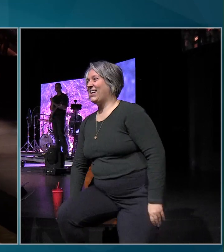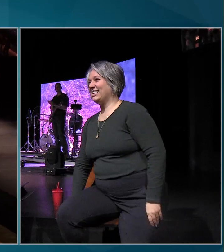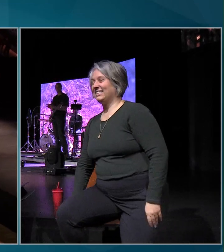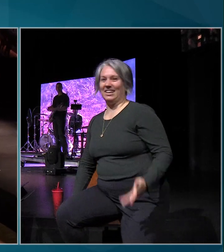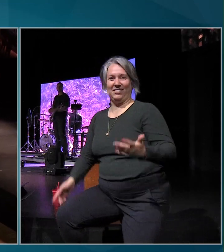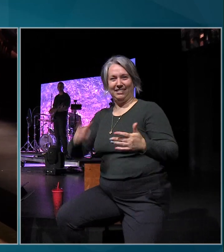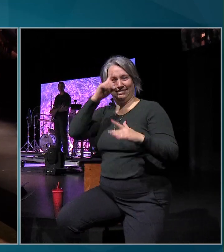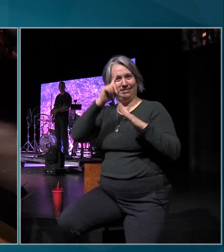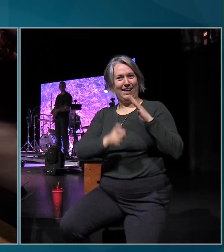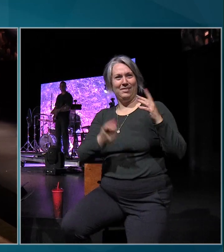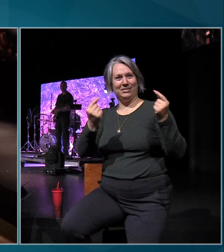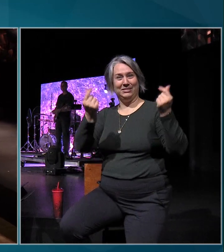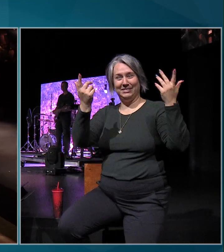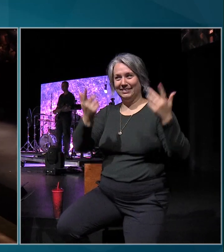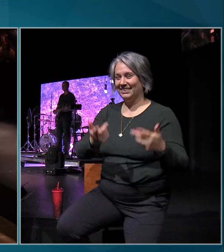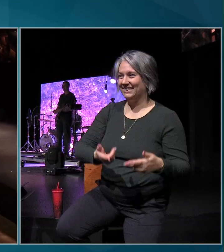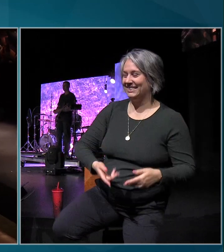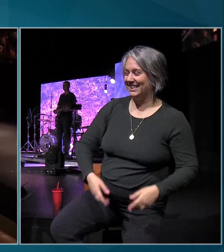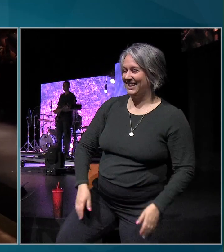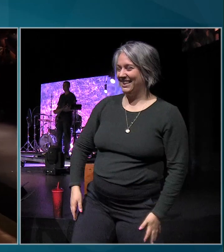Wow, that was a good one.